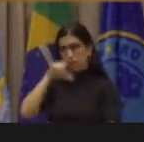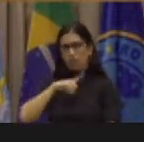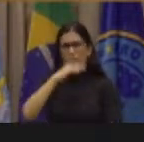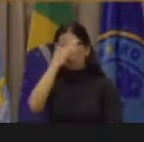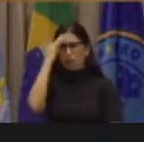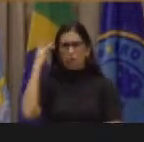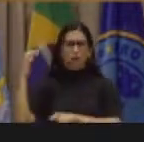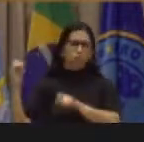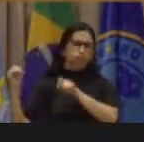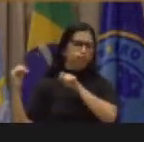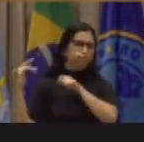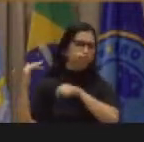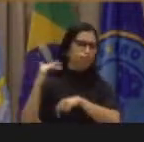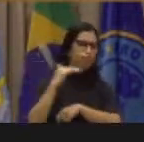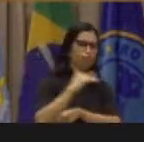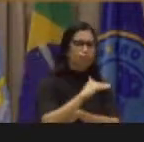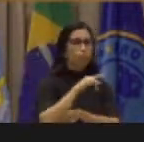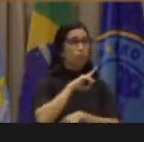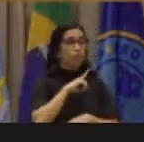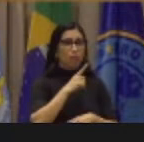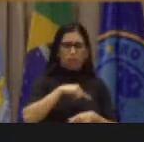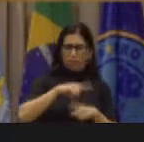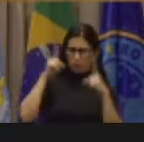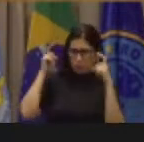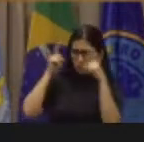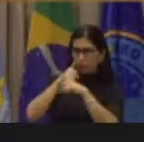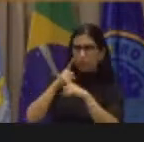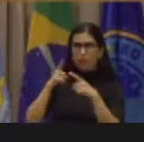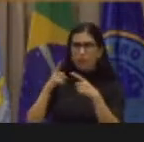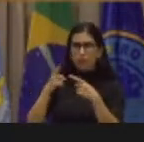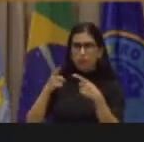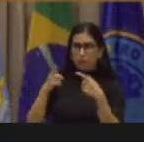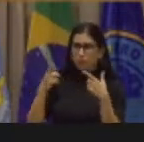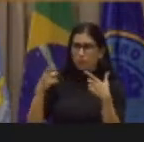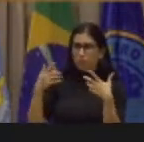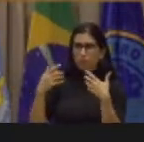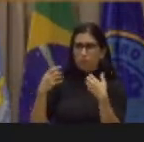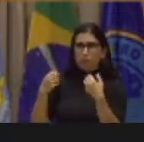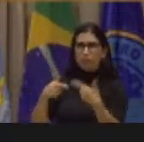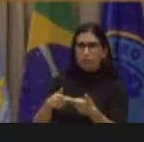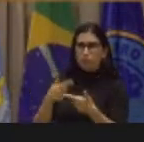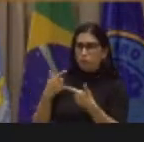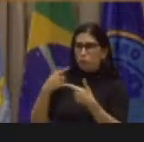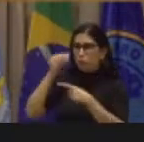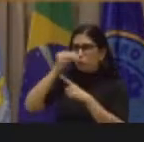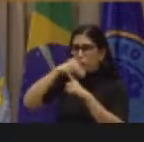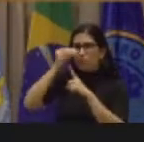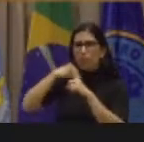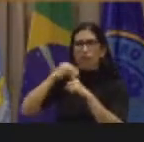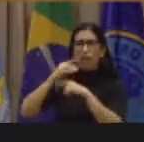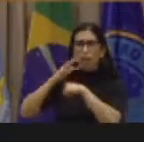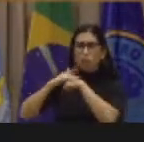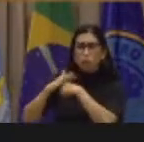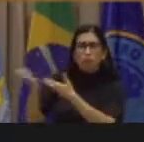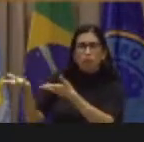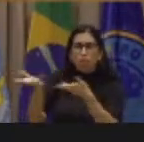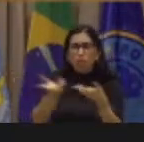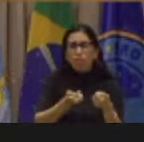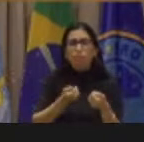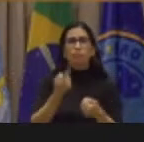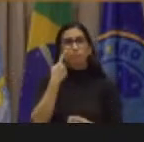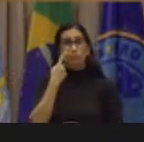long time to get here. They would get here in a very difficult situation to be admitted to the hospital. And we can see here that